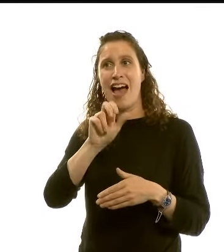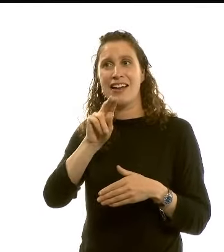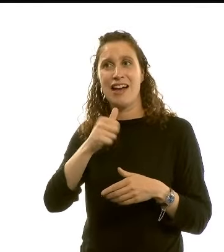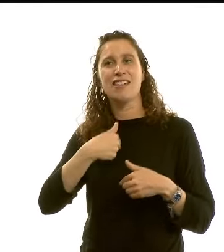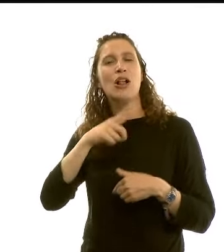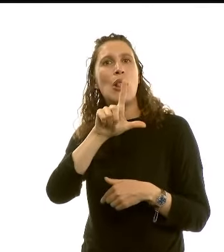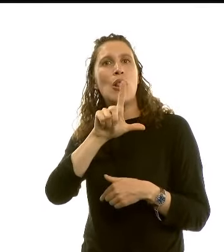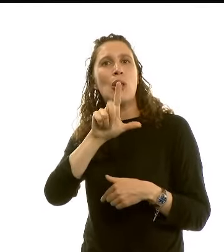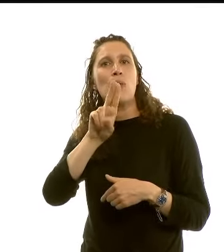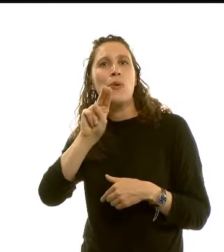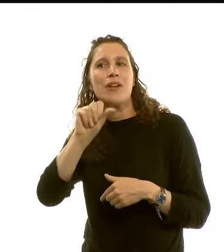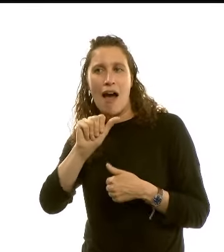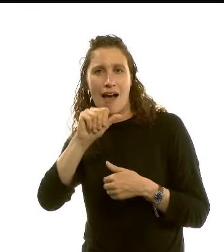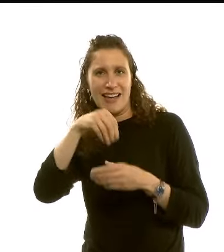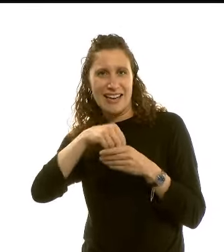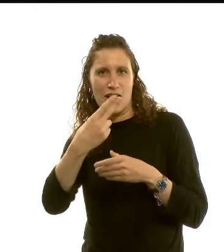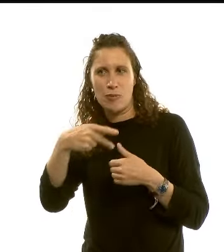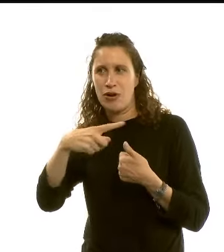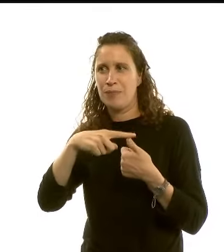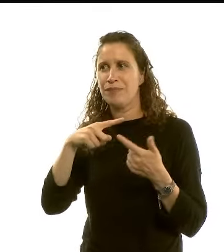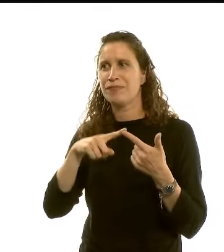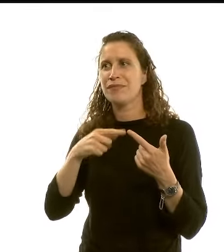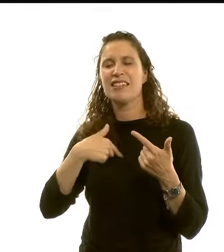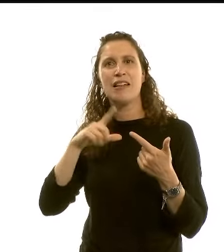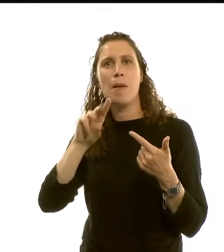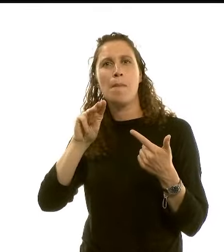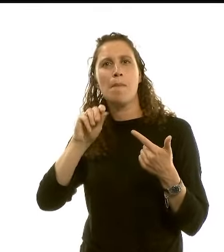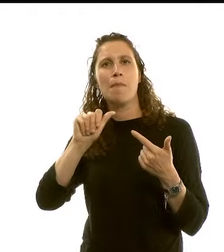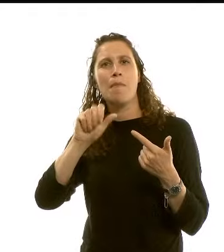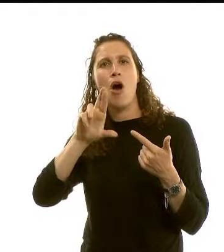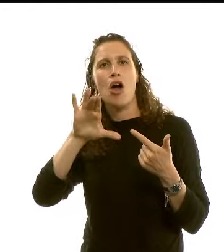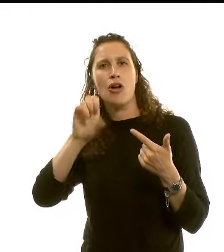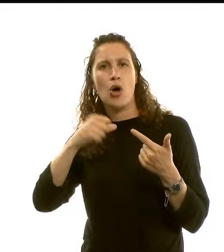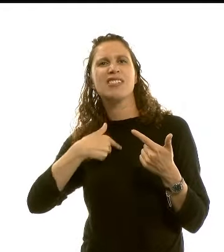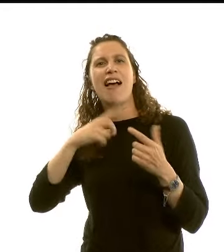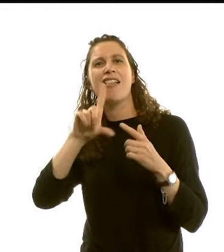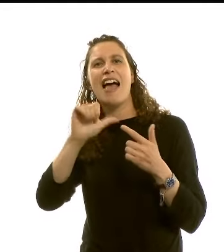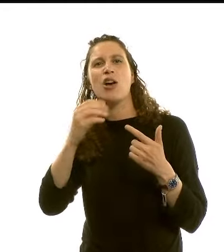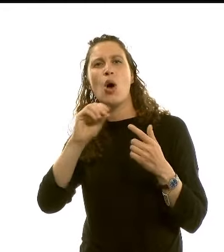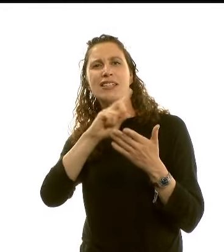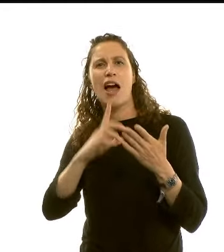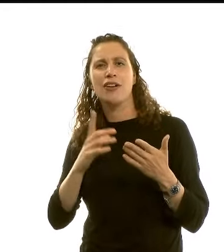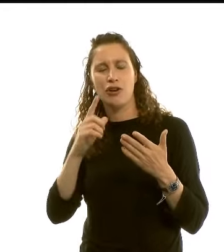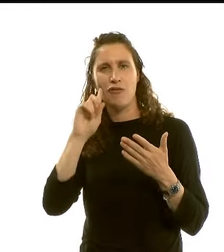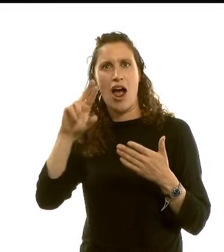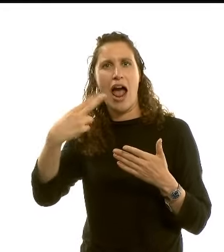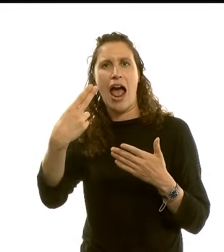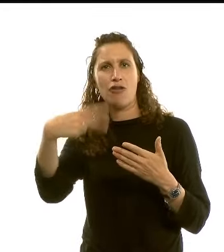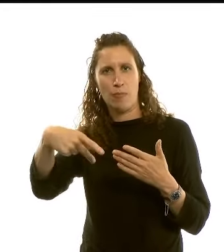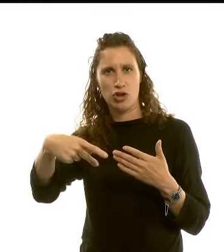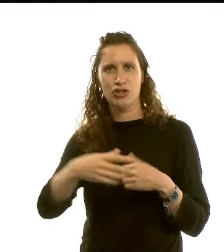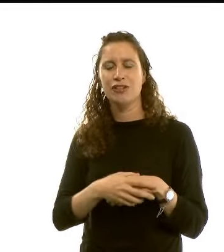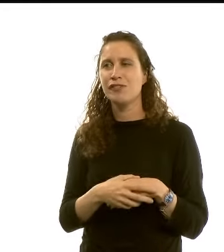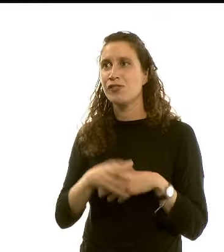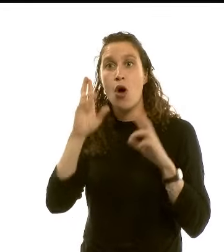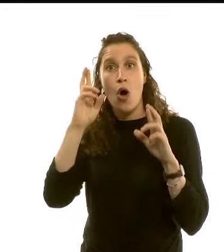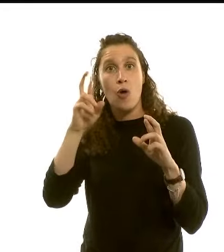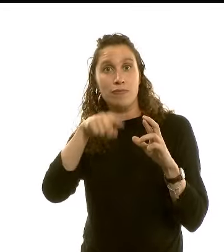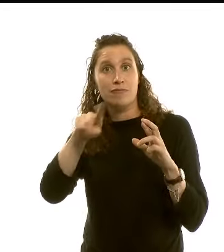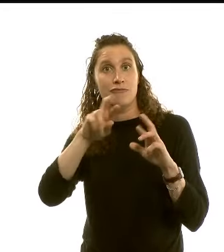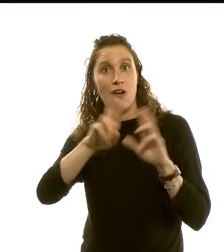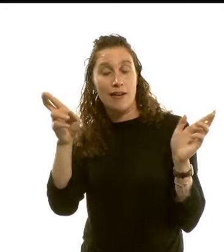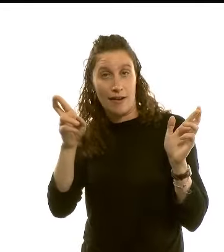Potter films. And I'm Marcos Bessa, one of the product designers of the LEGO Harry Potter design team. And we hope you're ready for a magical adventure because we're about to